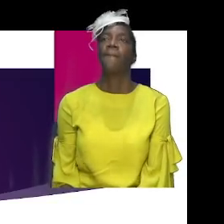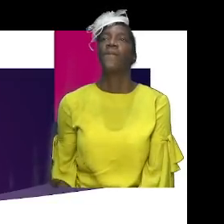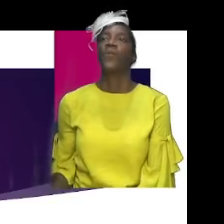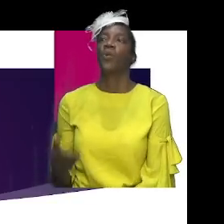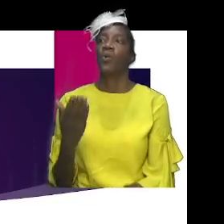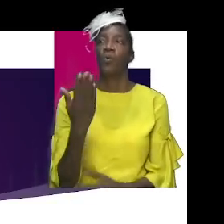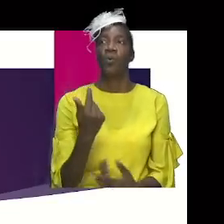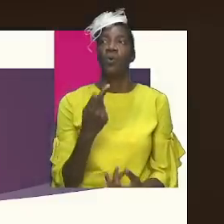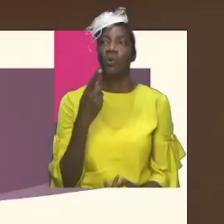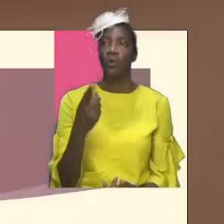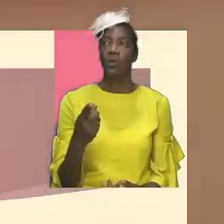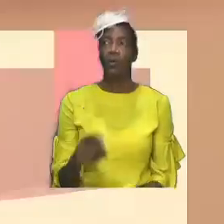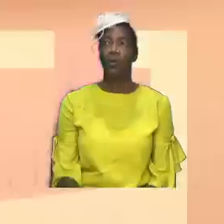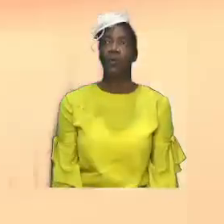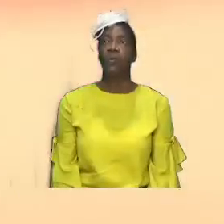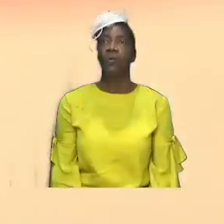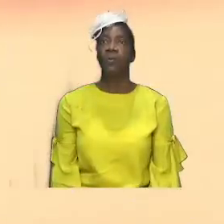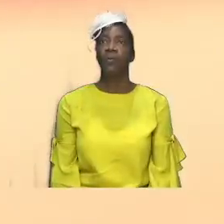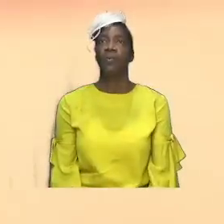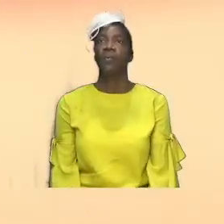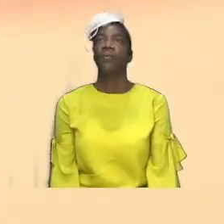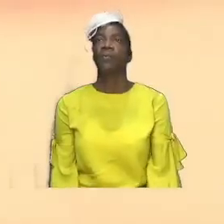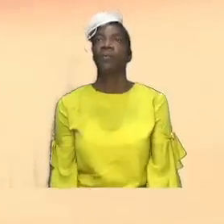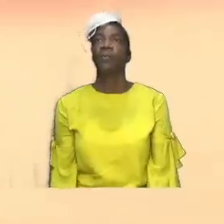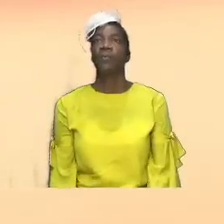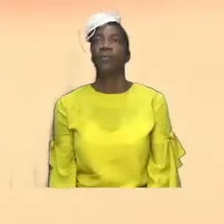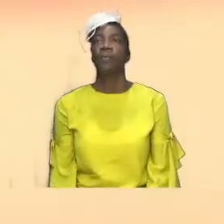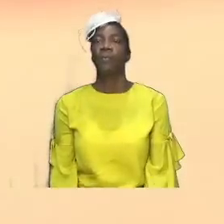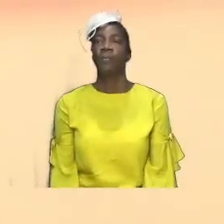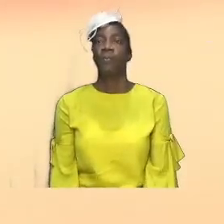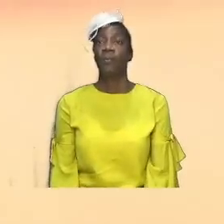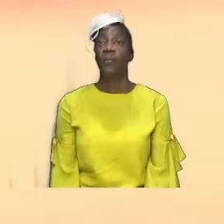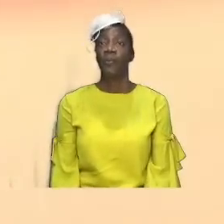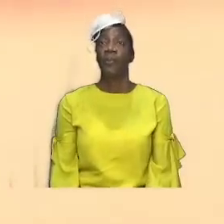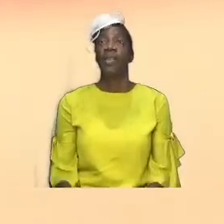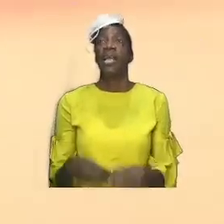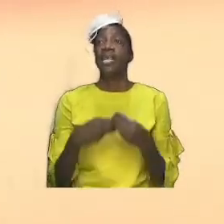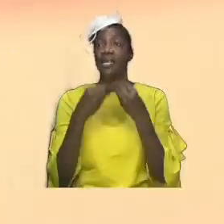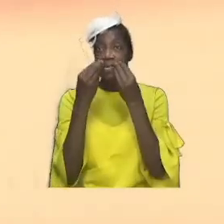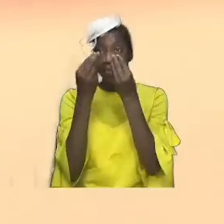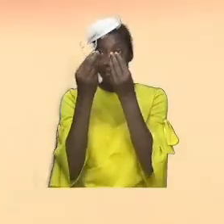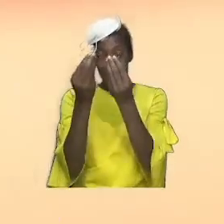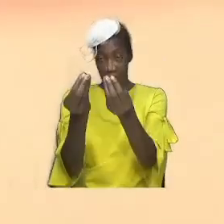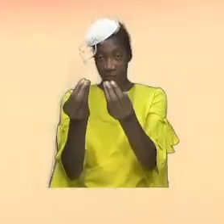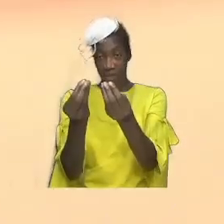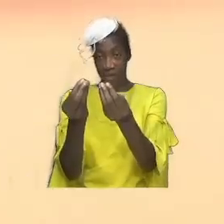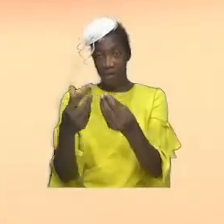to zoom in on that. He has given to us